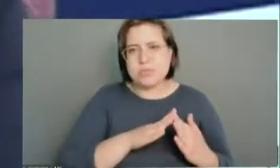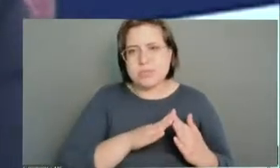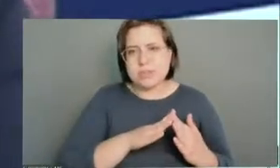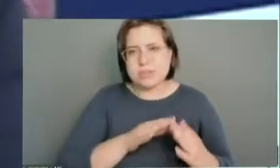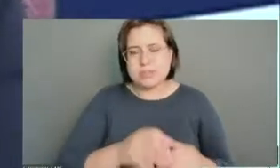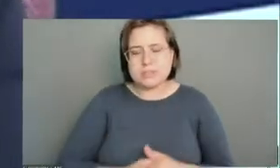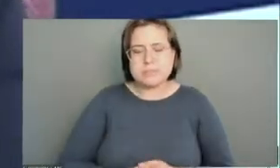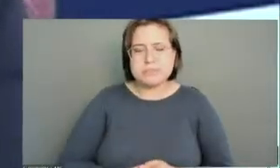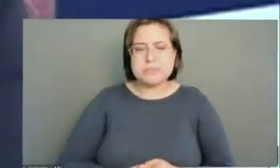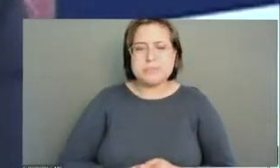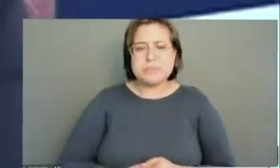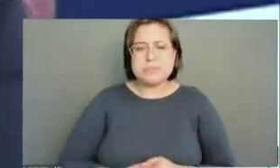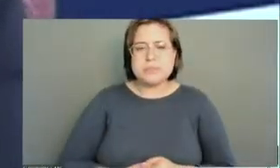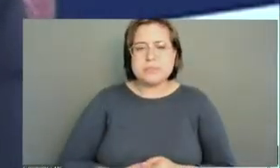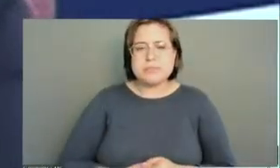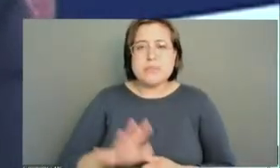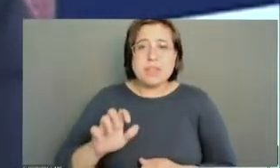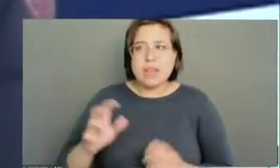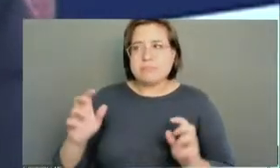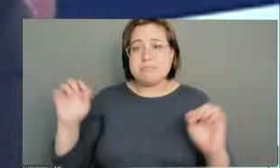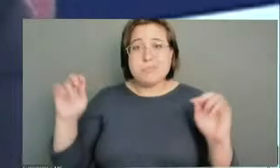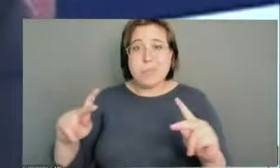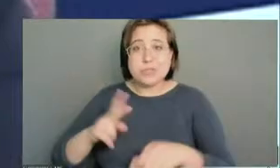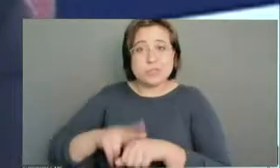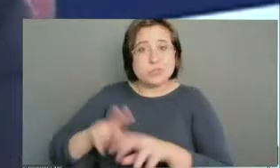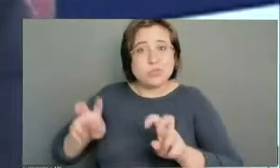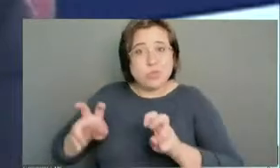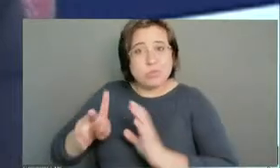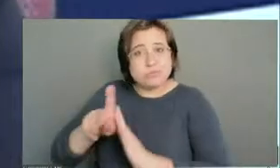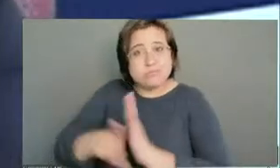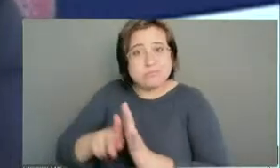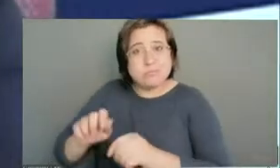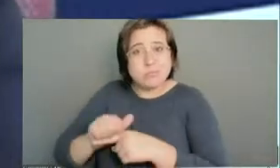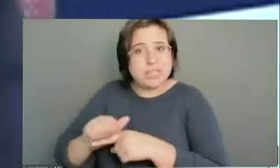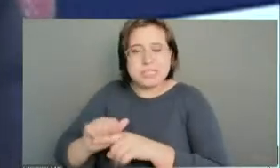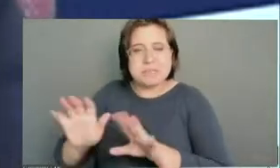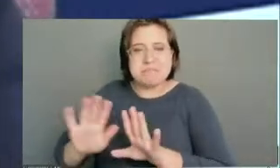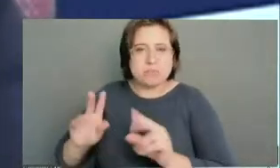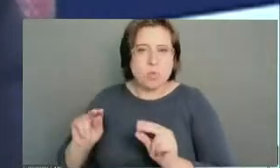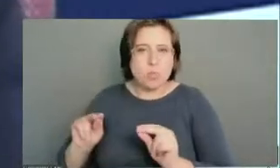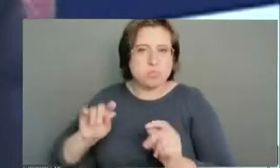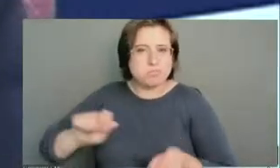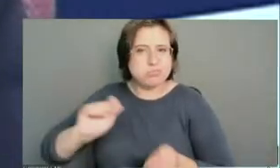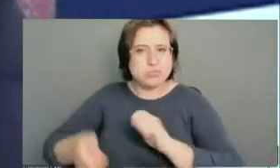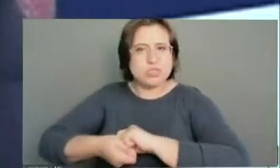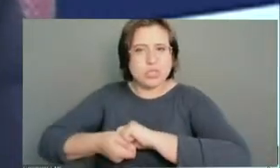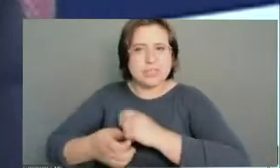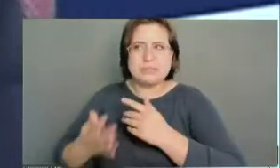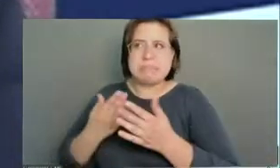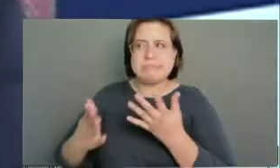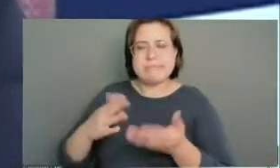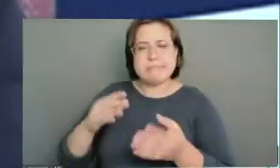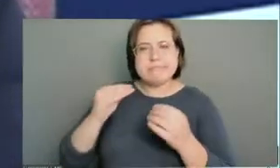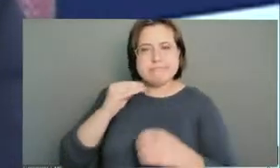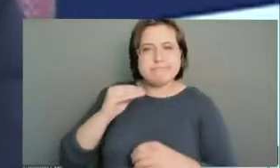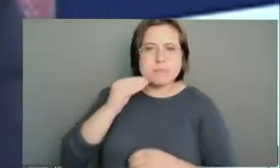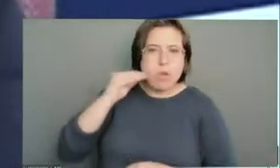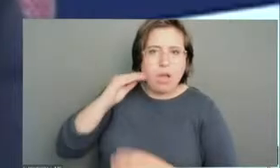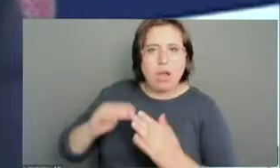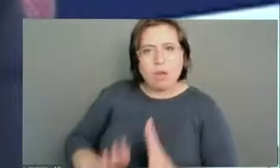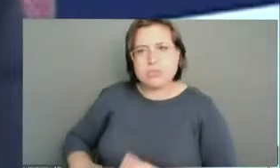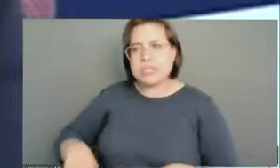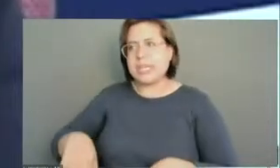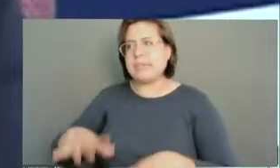not return to our normal policies and practices, whether it be in housing or education or healthcare, employment and